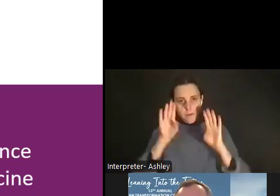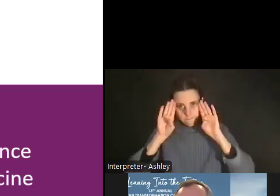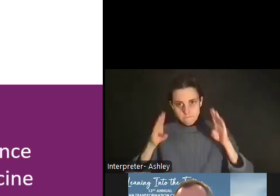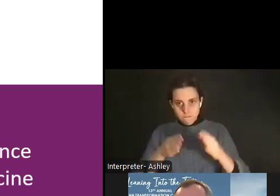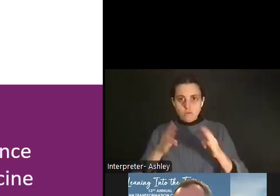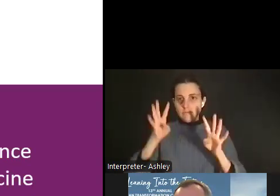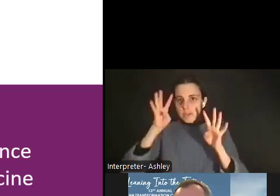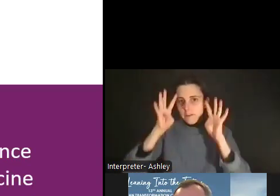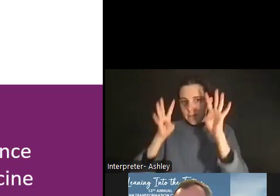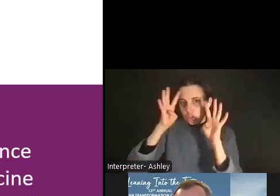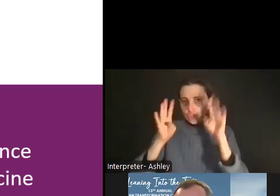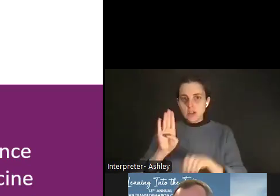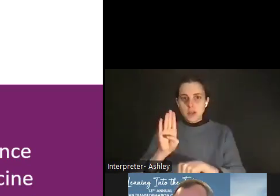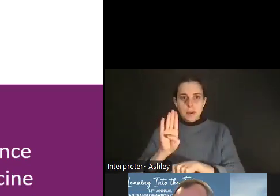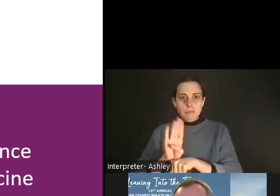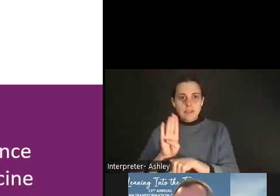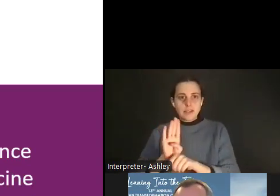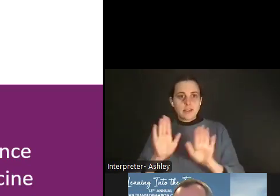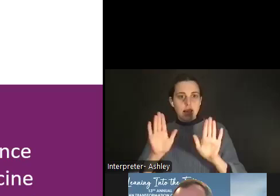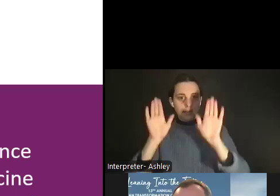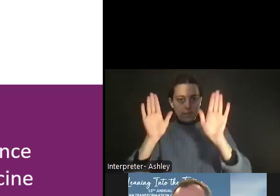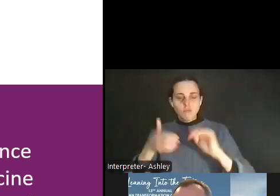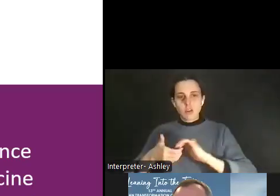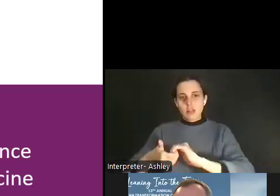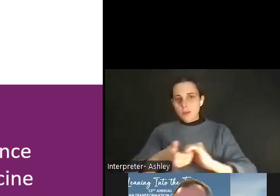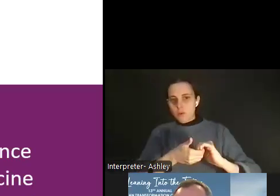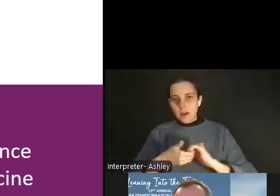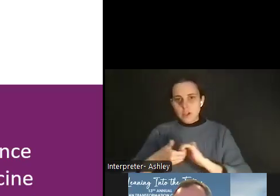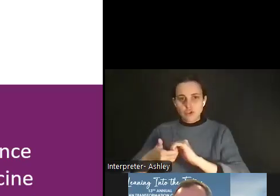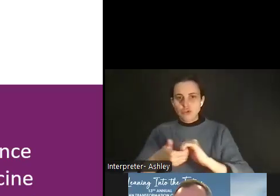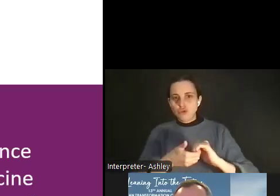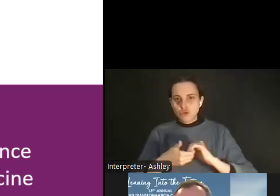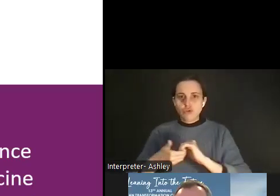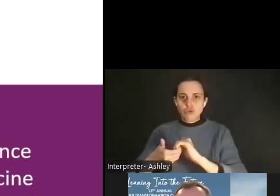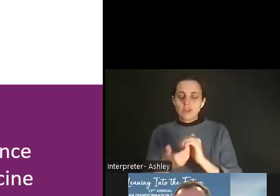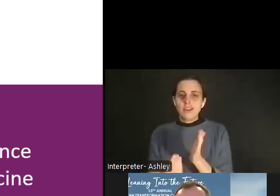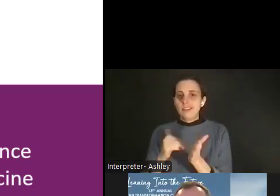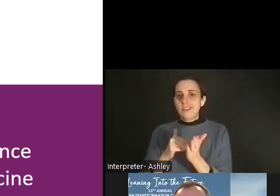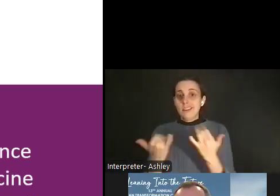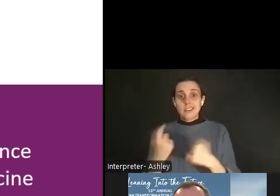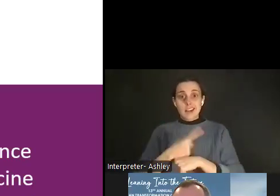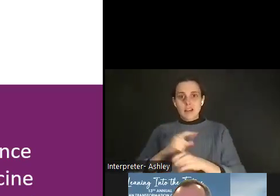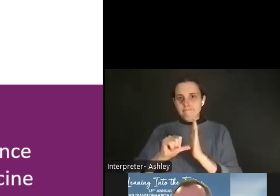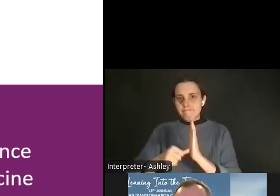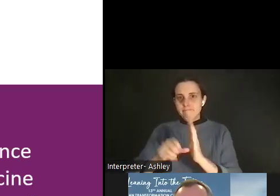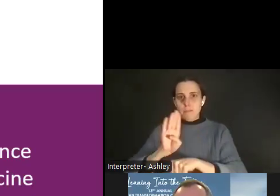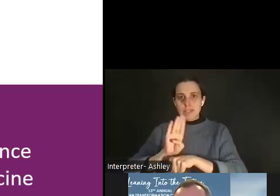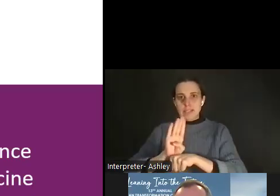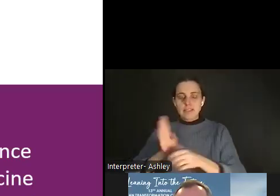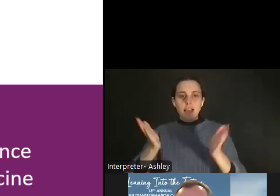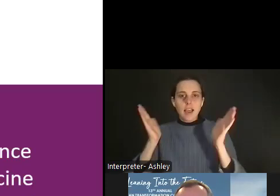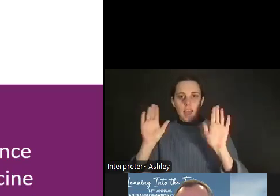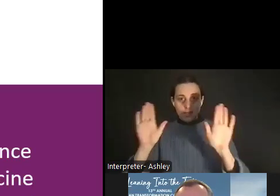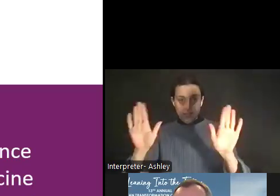And today's presentation is really going to focus on that business excellence part, but also collaboration with our